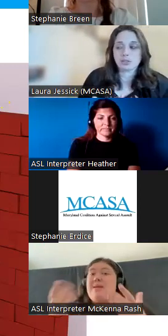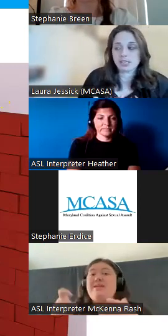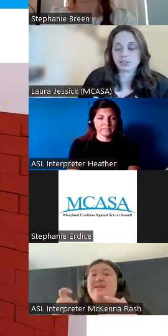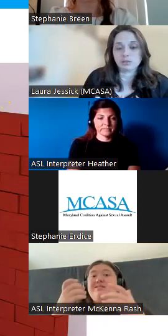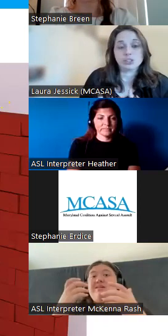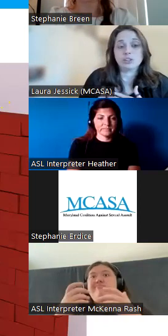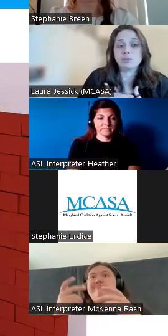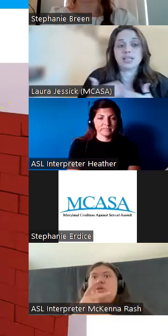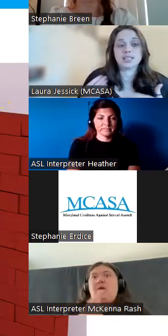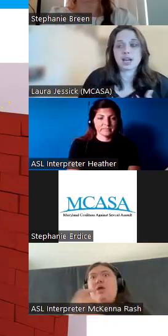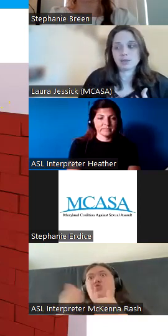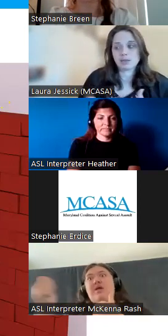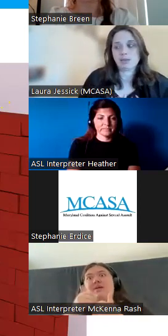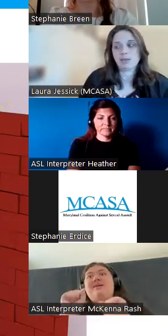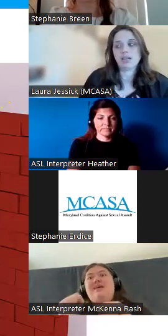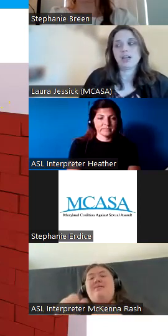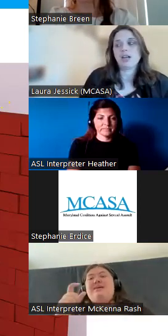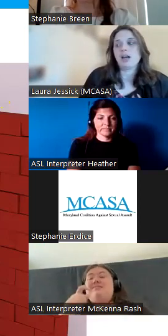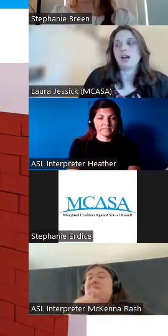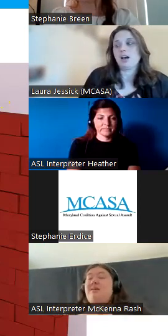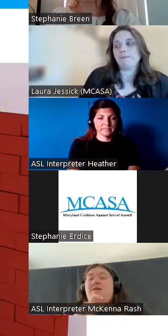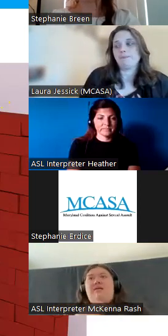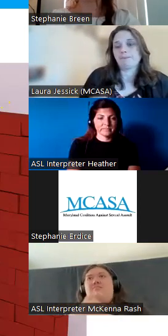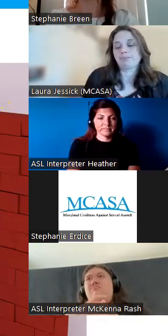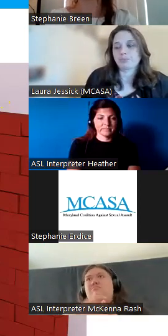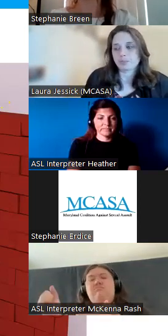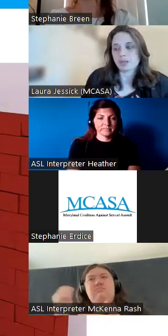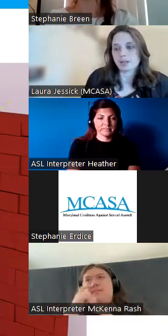out transportation, which could be a time commitment.